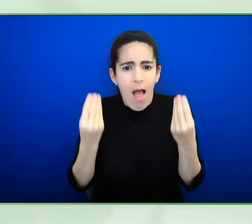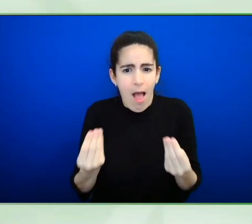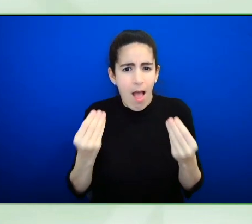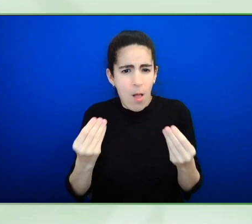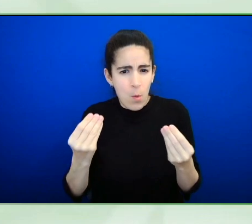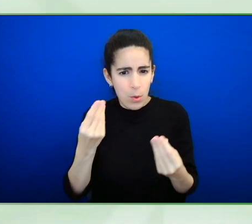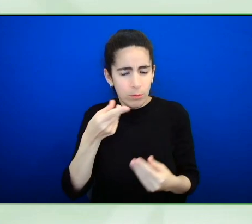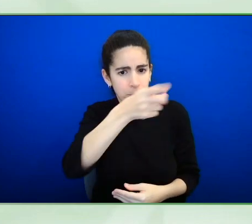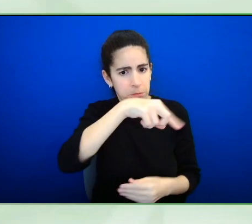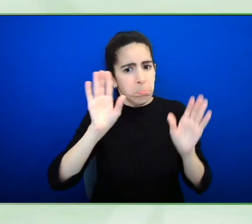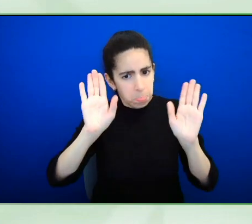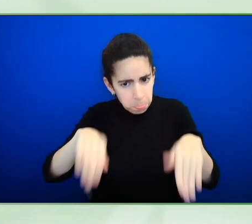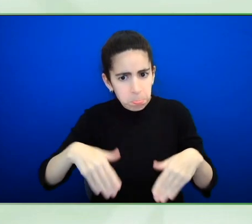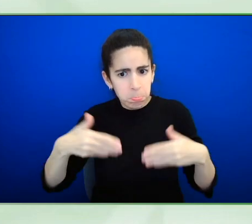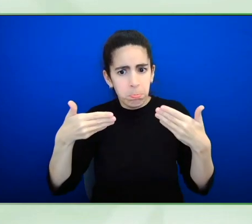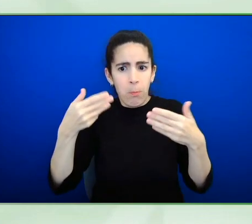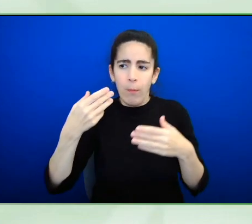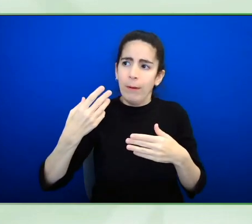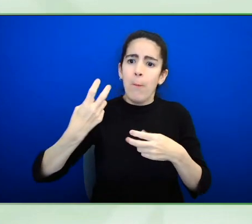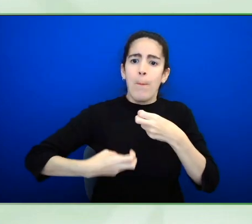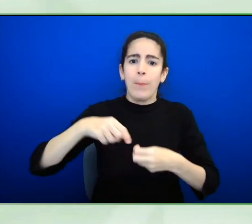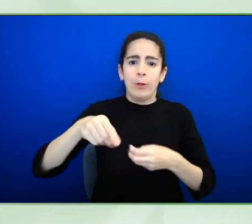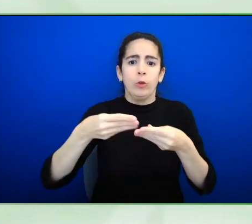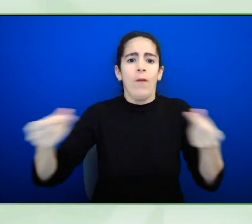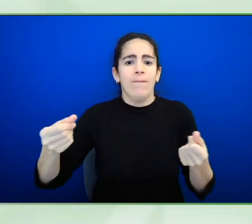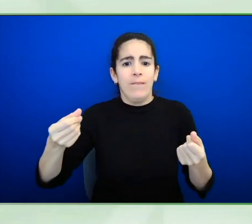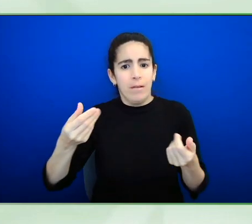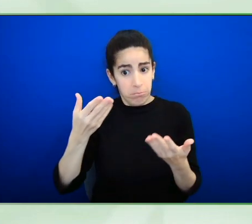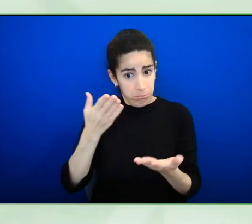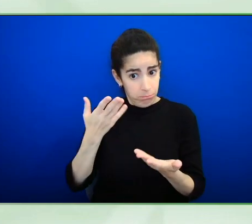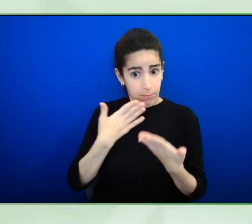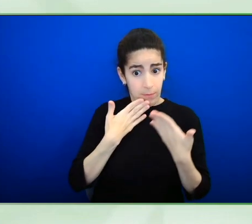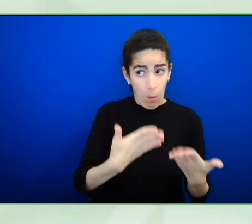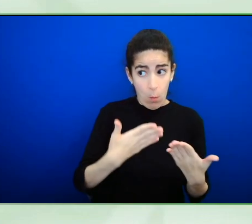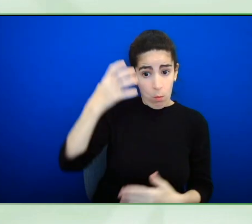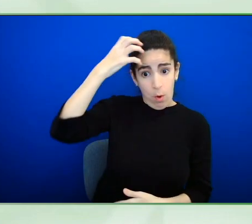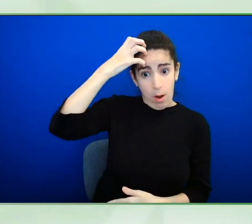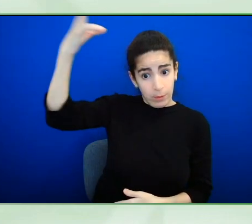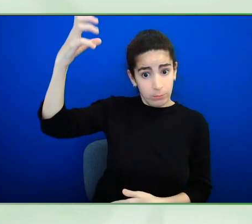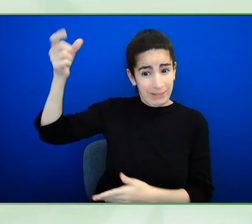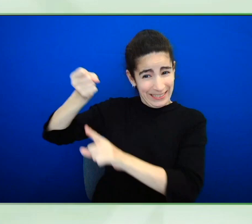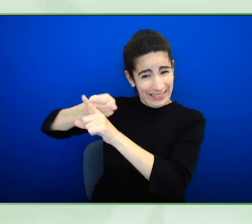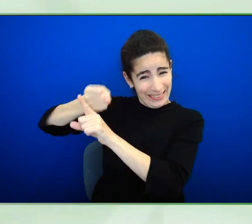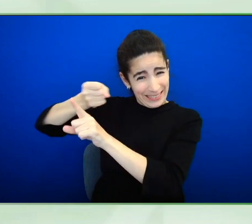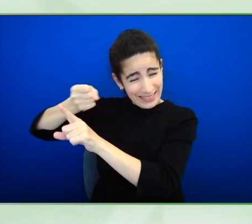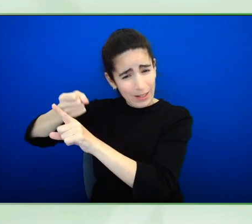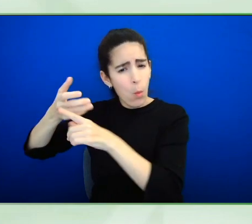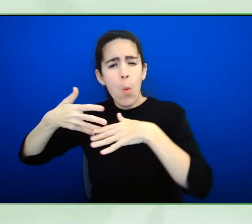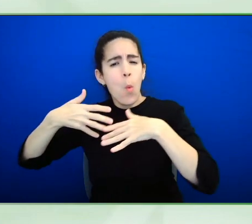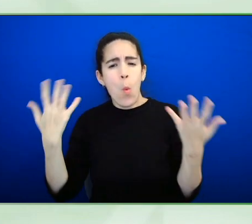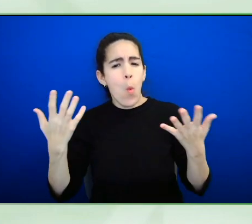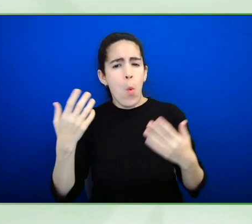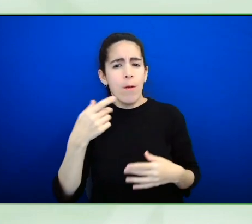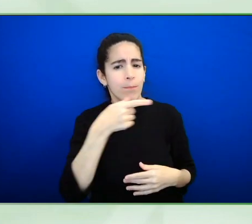problem? Do you deal with it through advocacy with government, or do you increase the scope of the work you do?